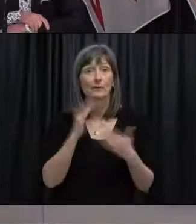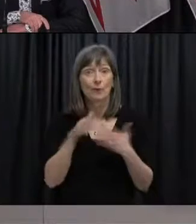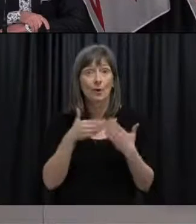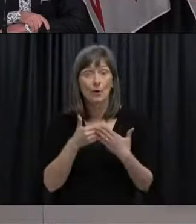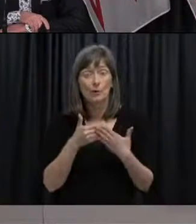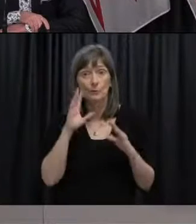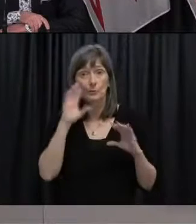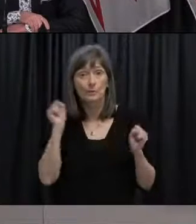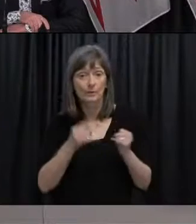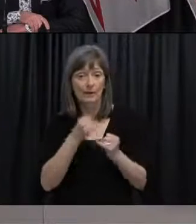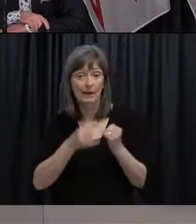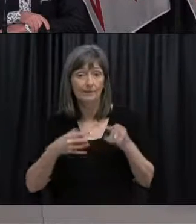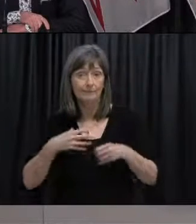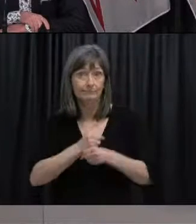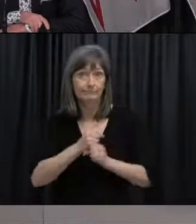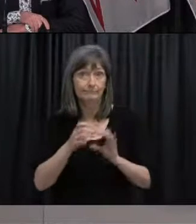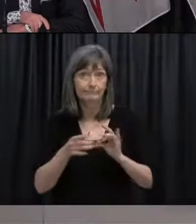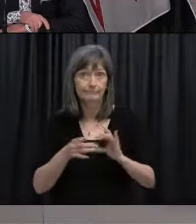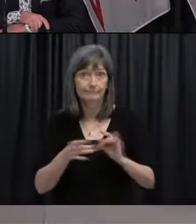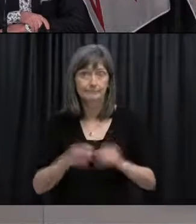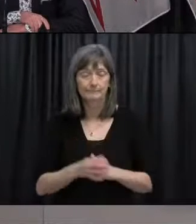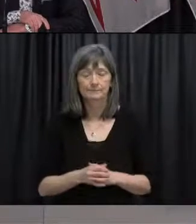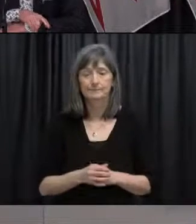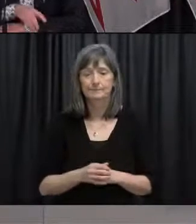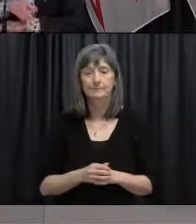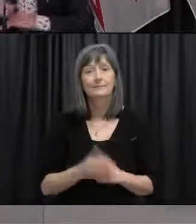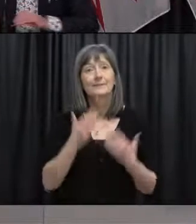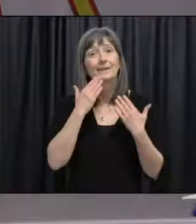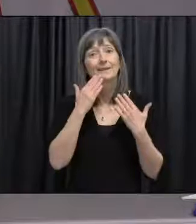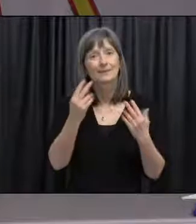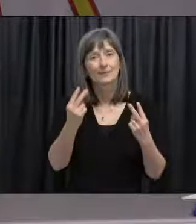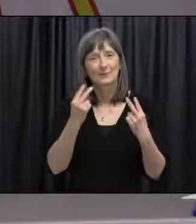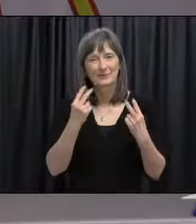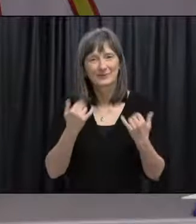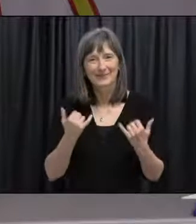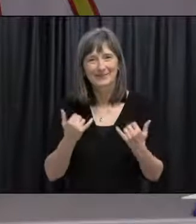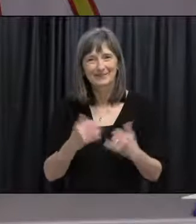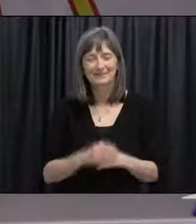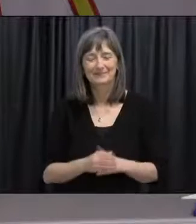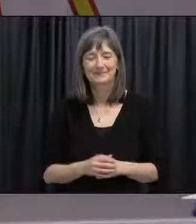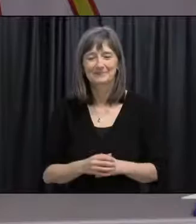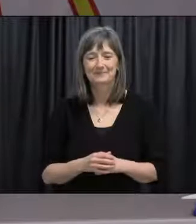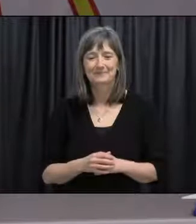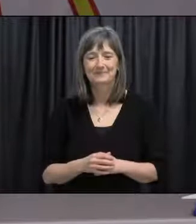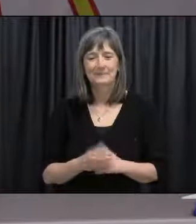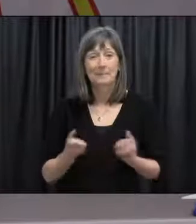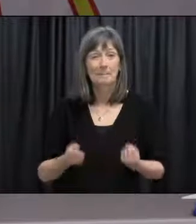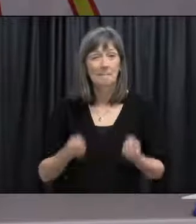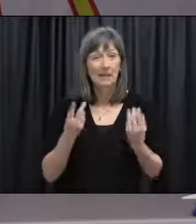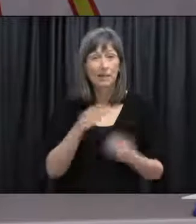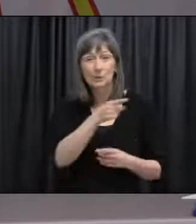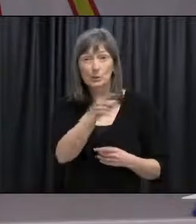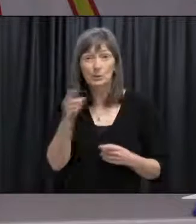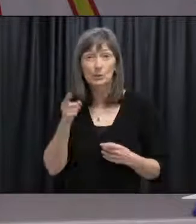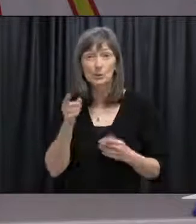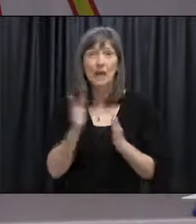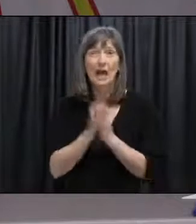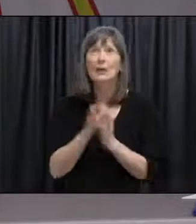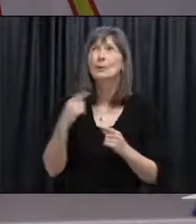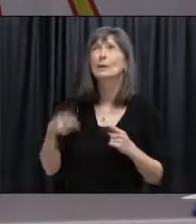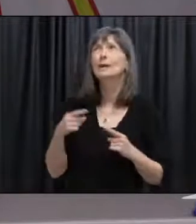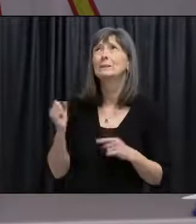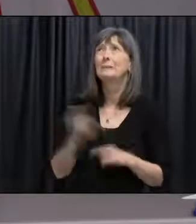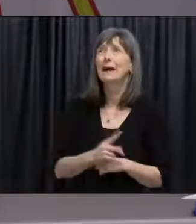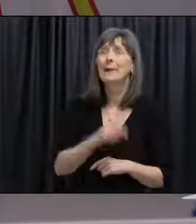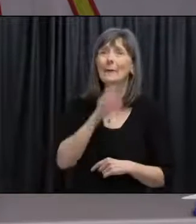everyone. Premier, do you have any final comments for today? Well, thank you all for joining us today. Many of you have been asking when things will get back to